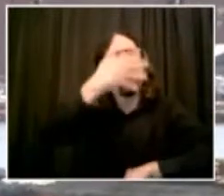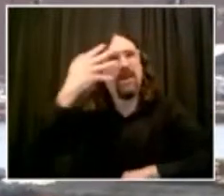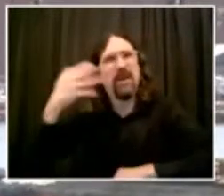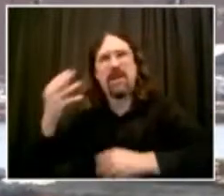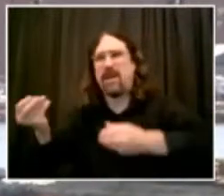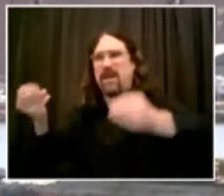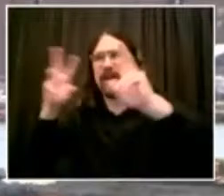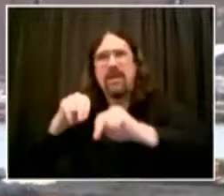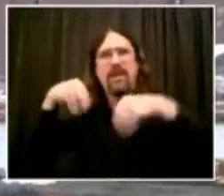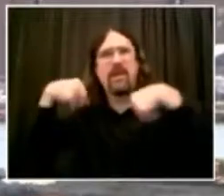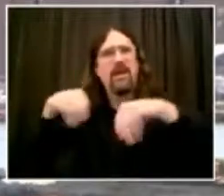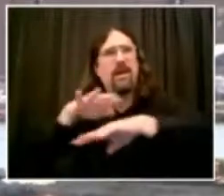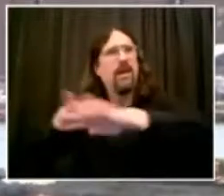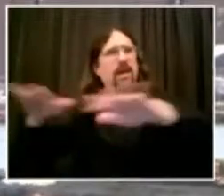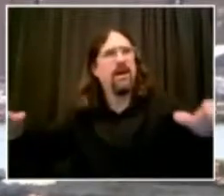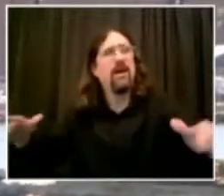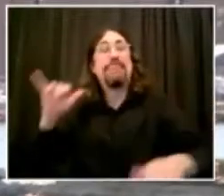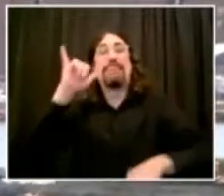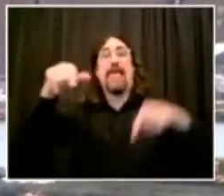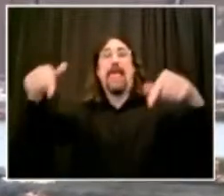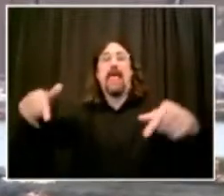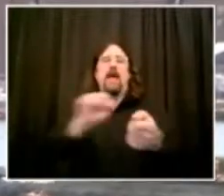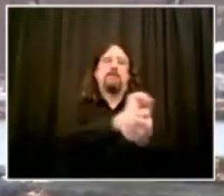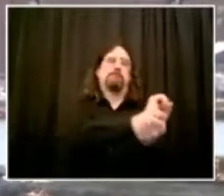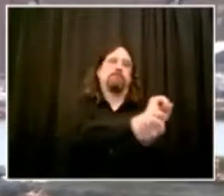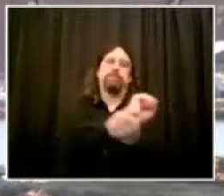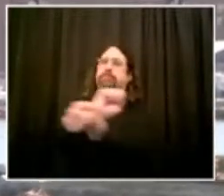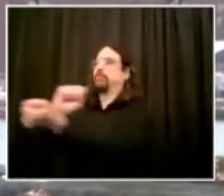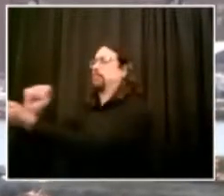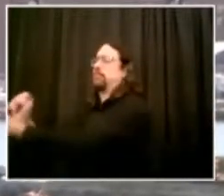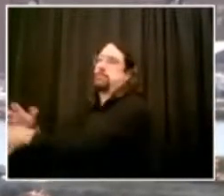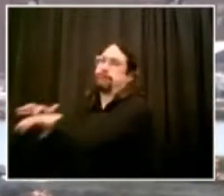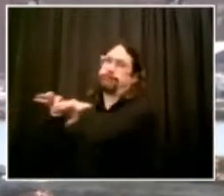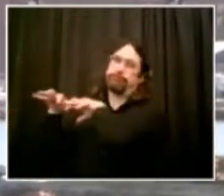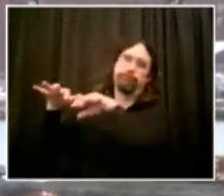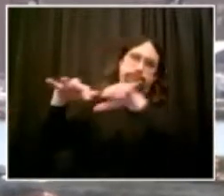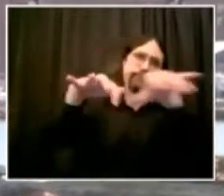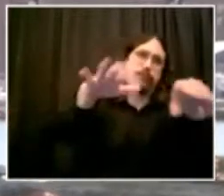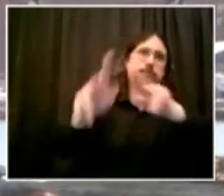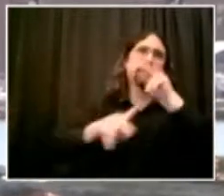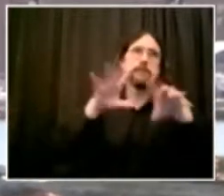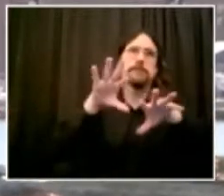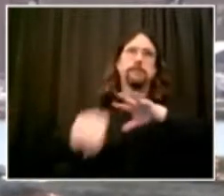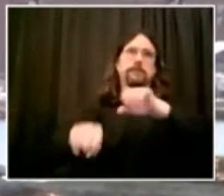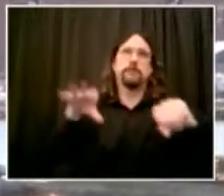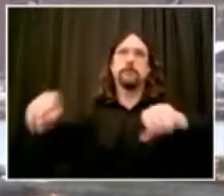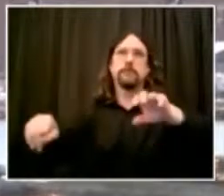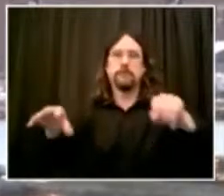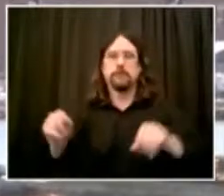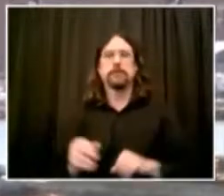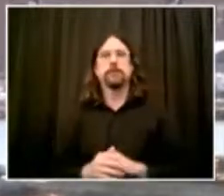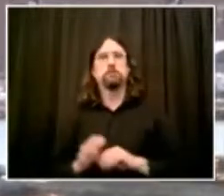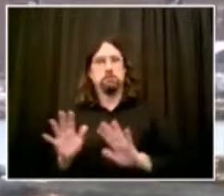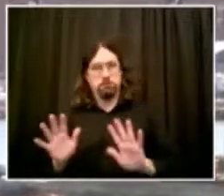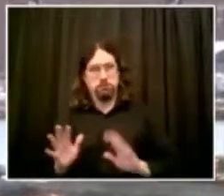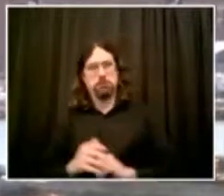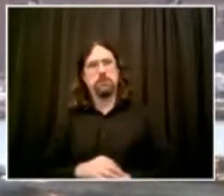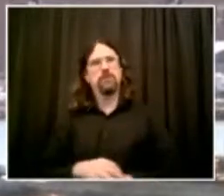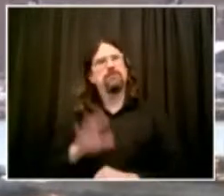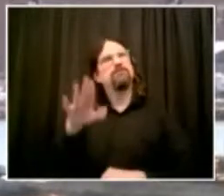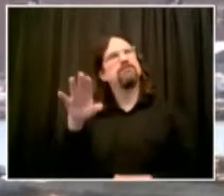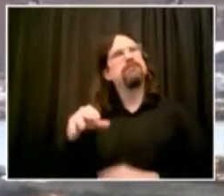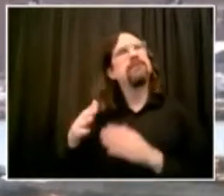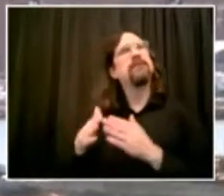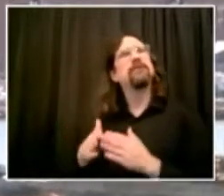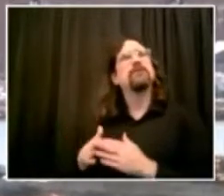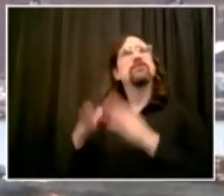the goal is to not hold people any longer than absolutely necessary. There's a very unusual situation. I know there was monitoring